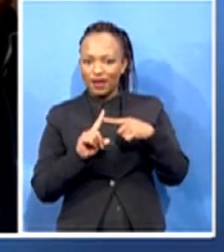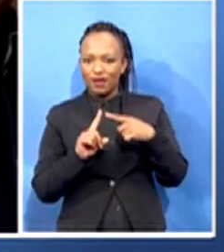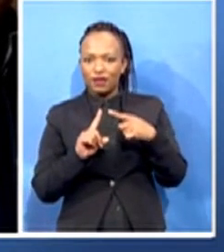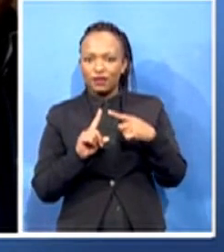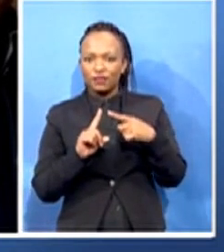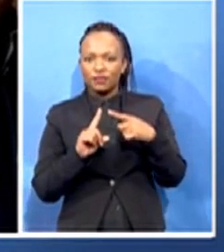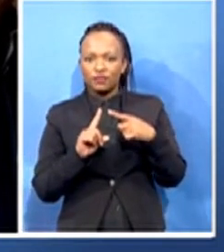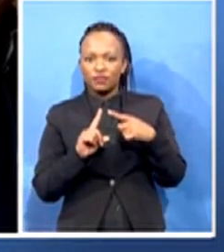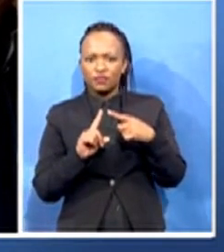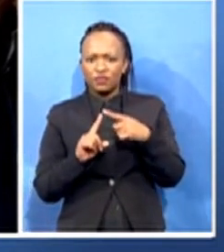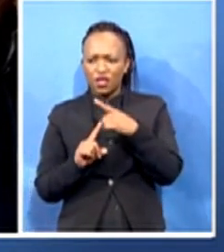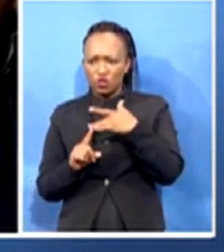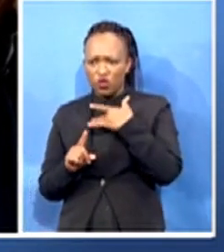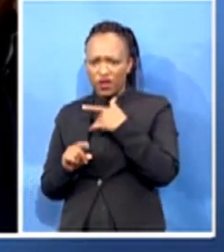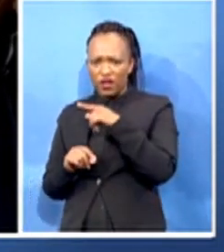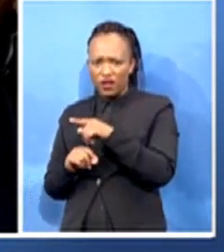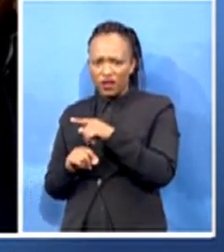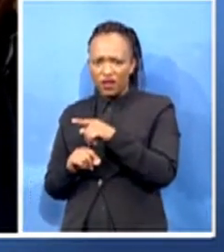we, as unions,